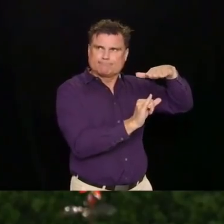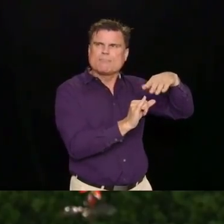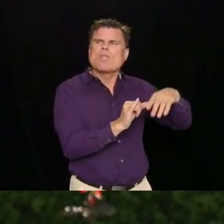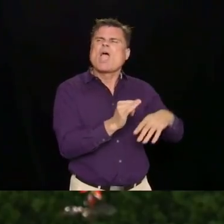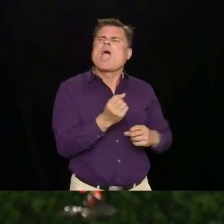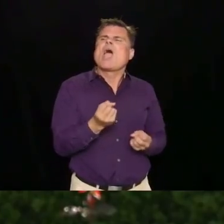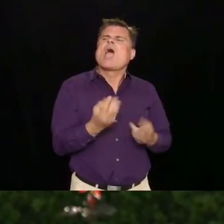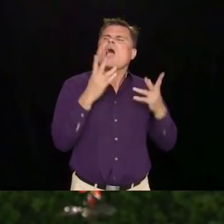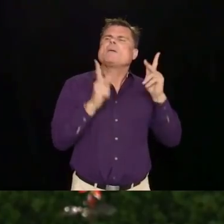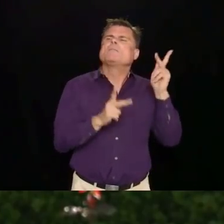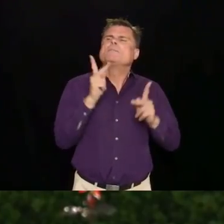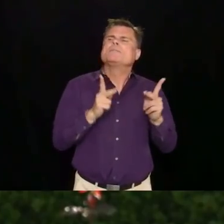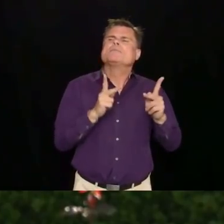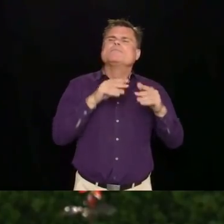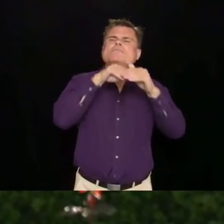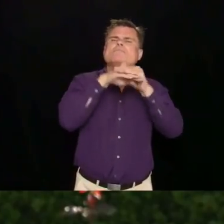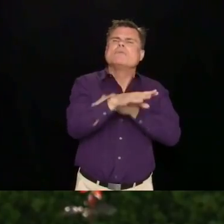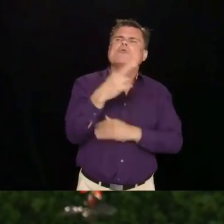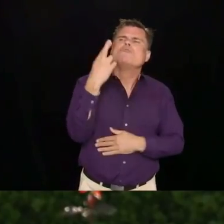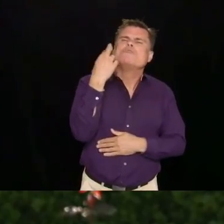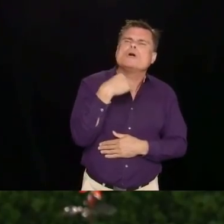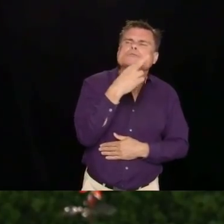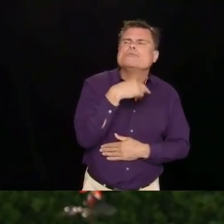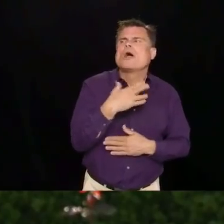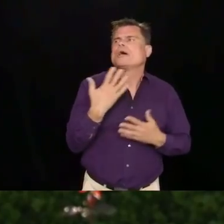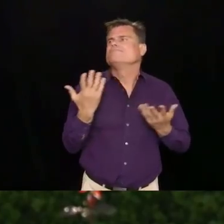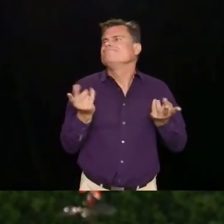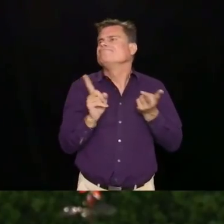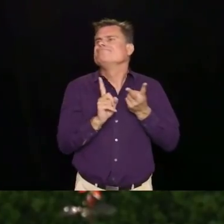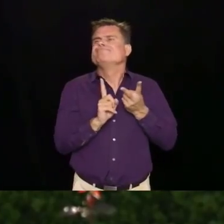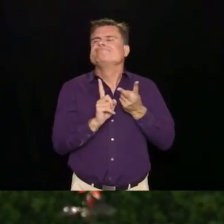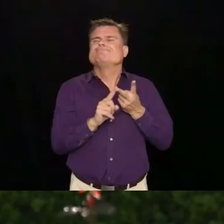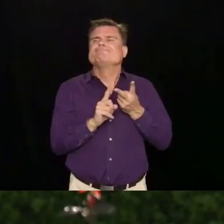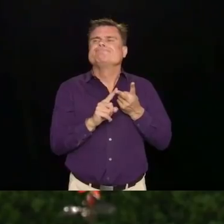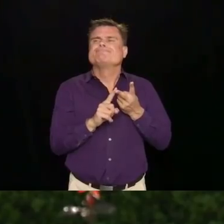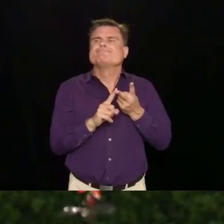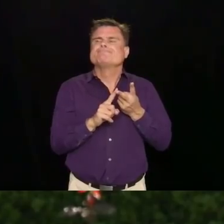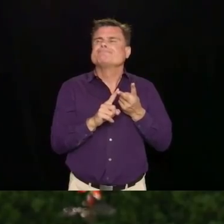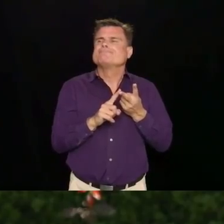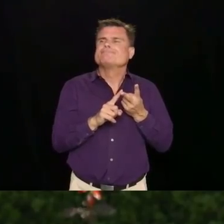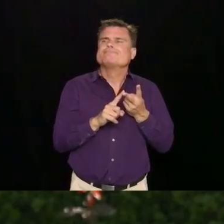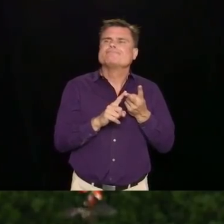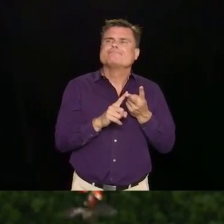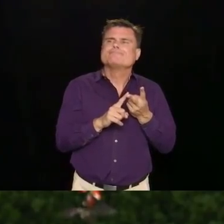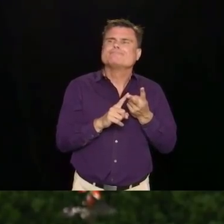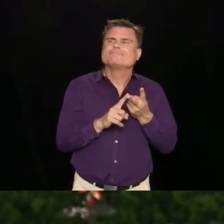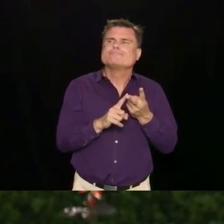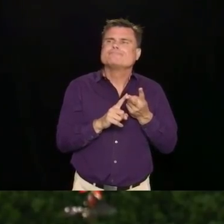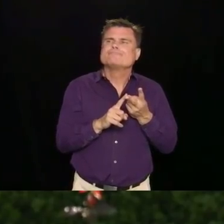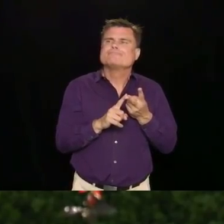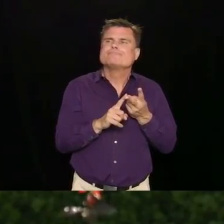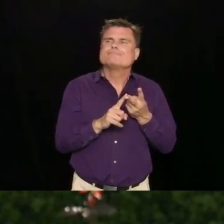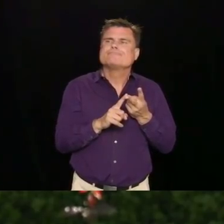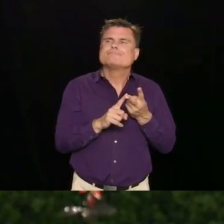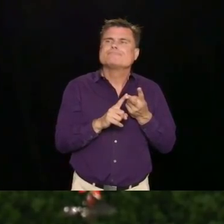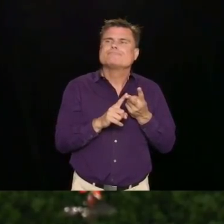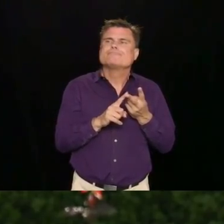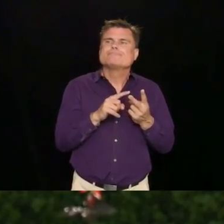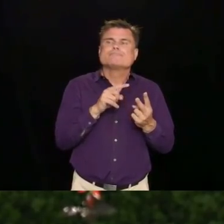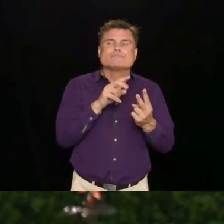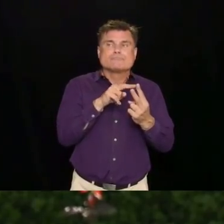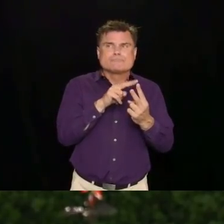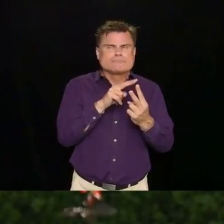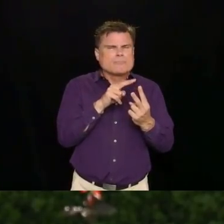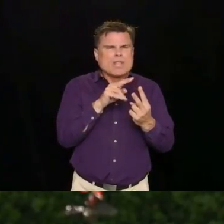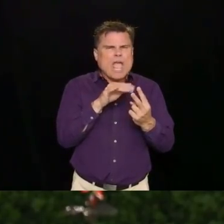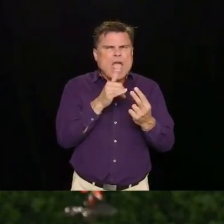Club and Pace Spin Studio? How did someone from one of the parties go to those two places? Well, I think in